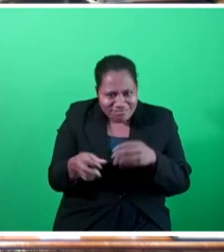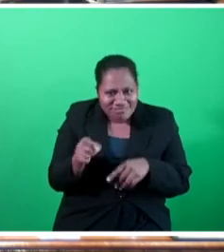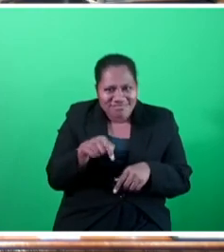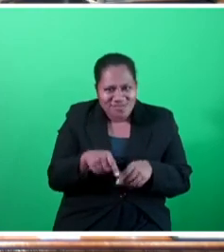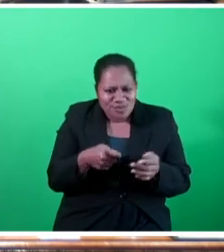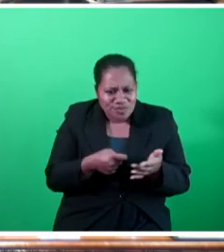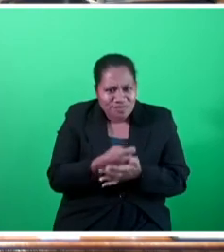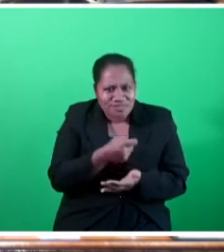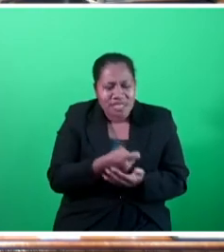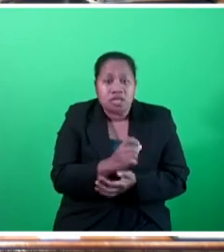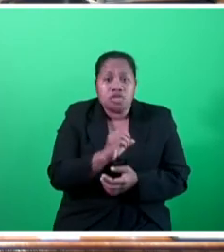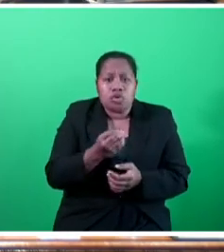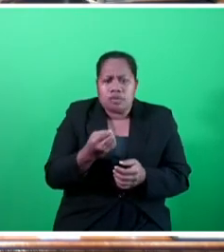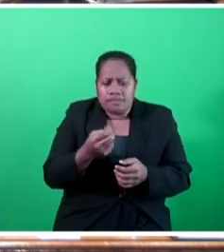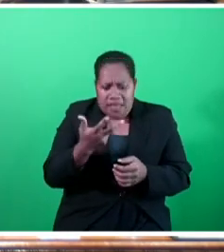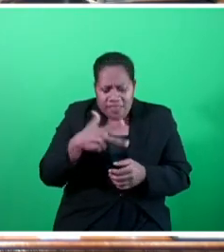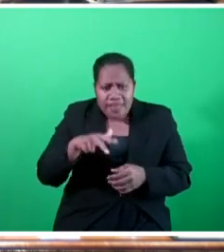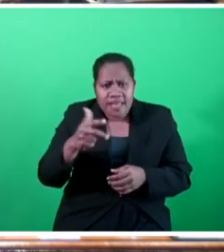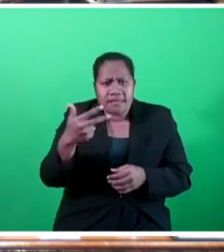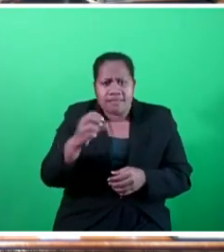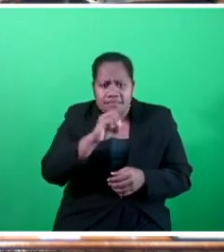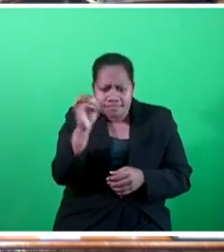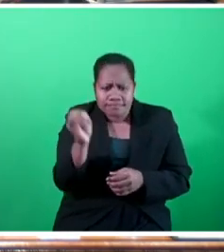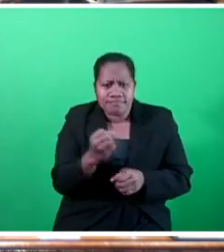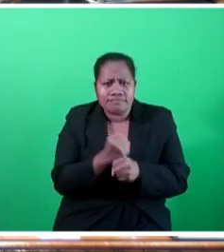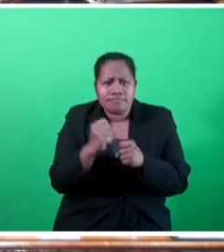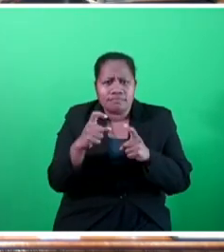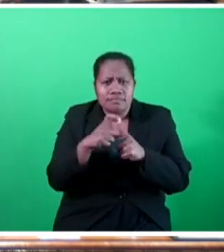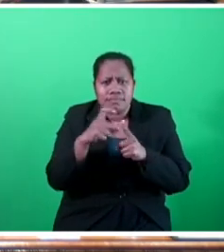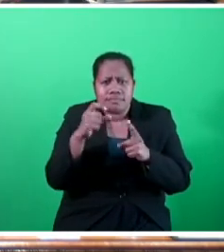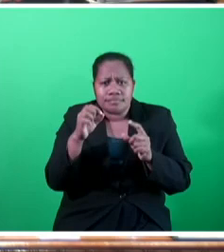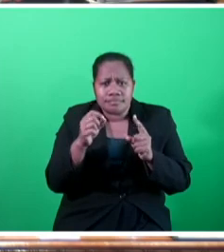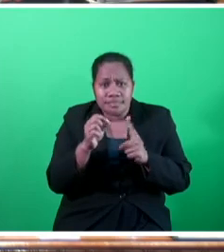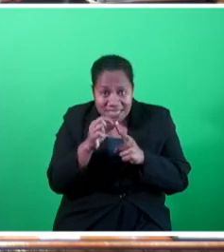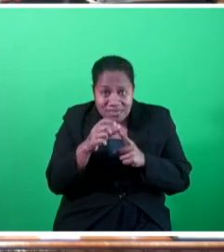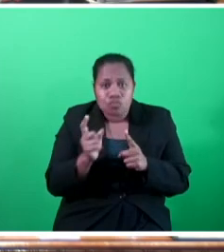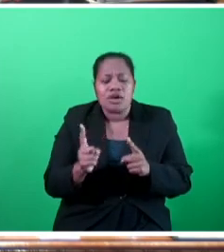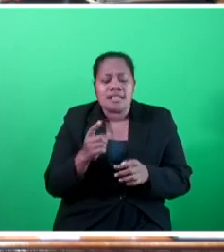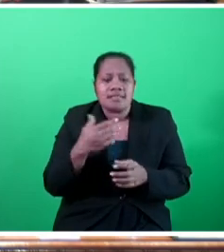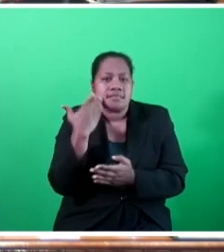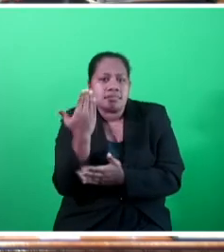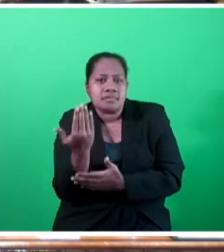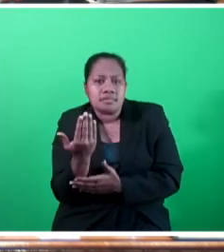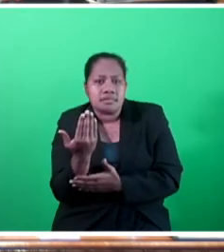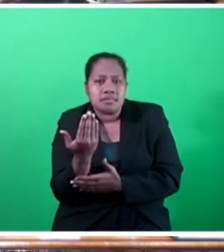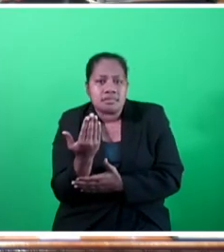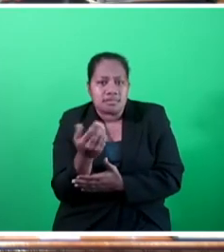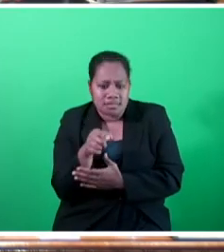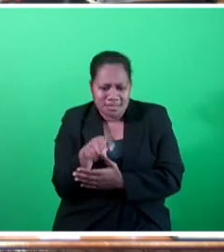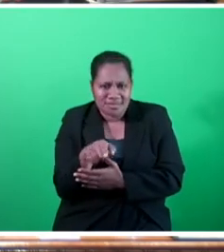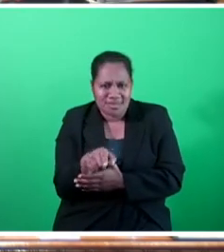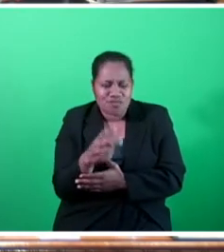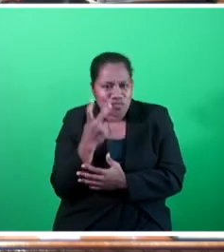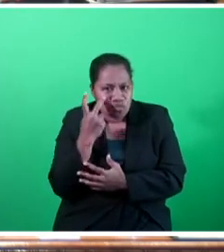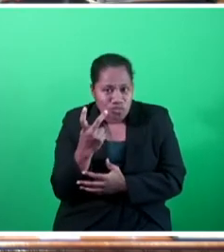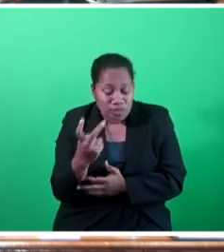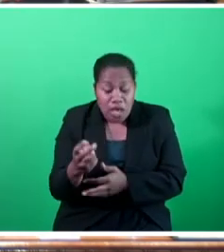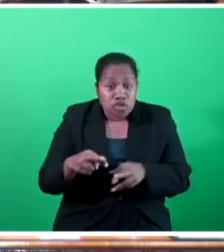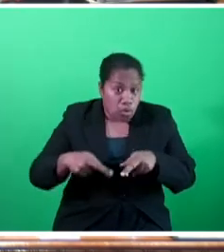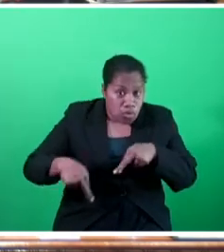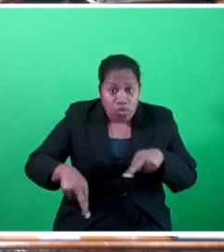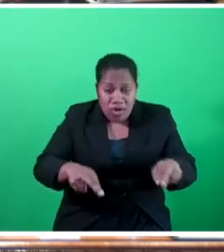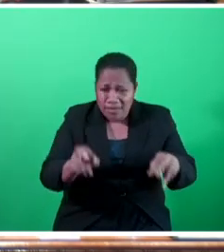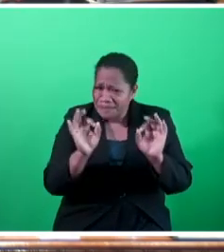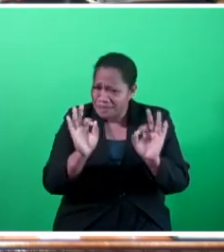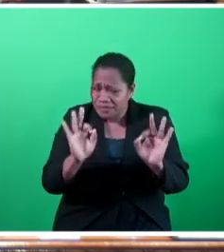GDP depends on tourism. So the idea is to have more ancillary services available. Rivers are a perfect example as to how we can